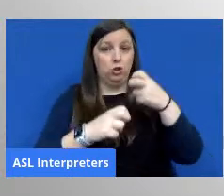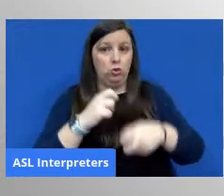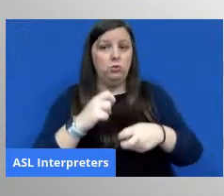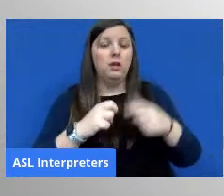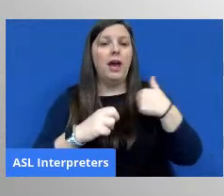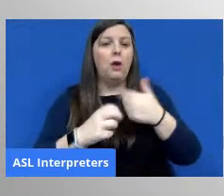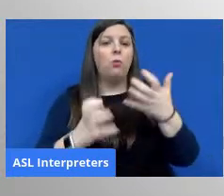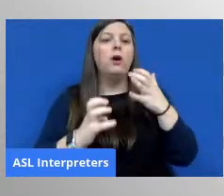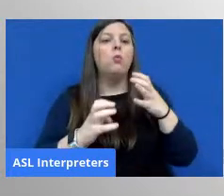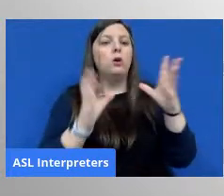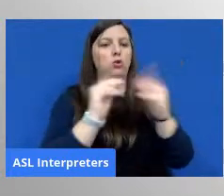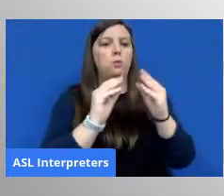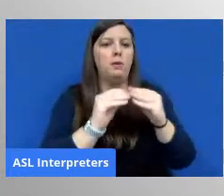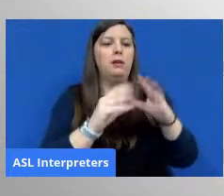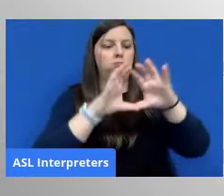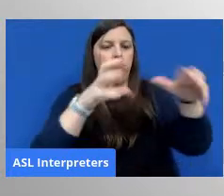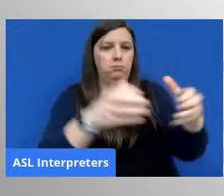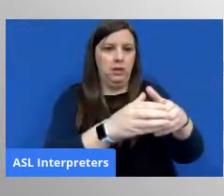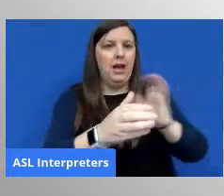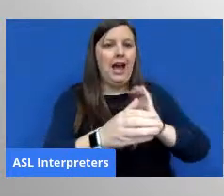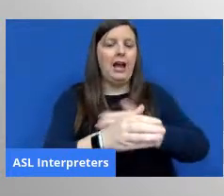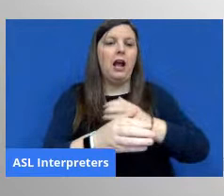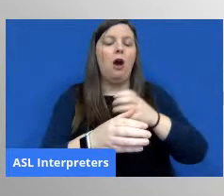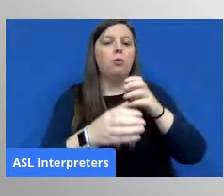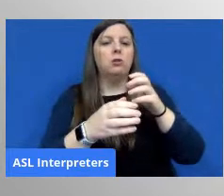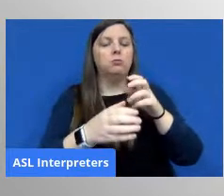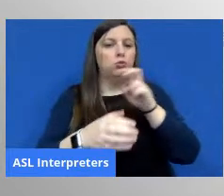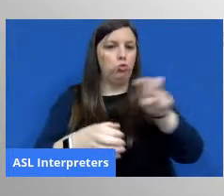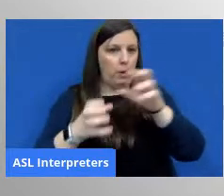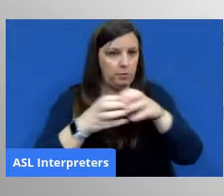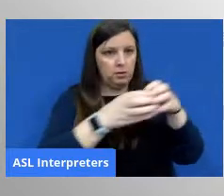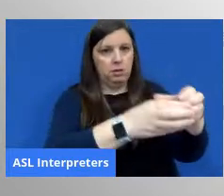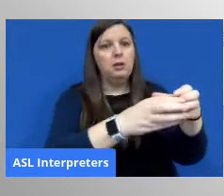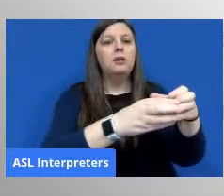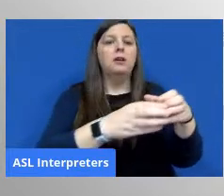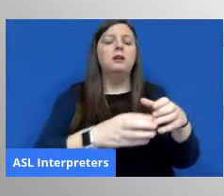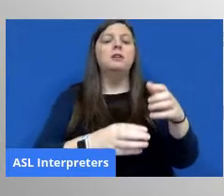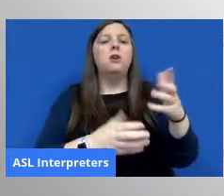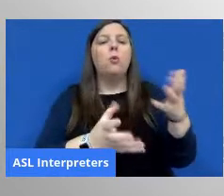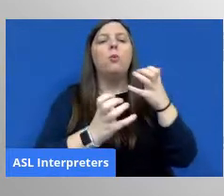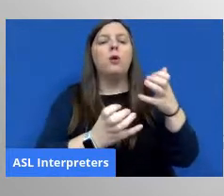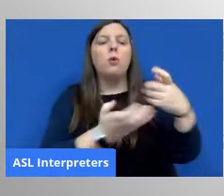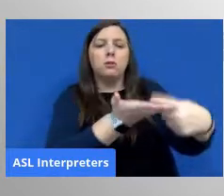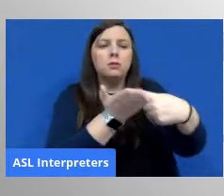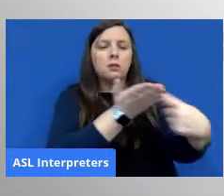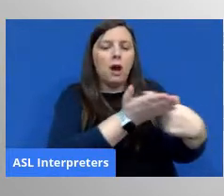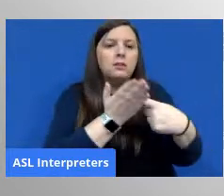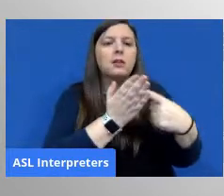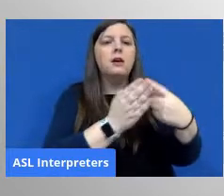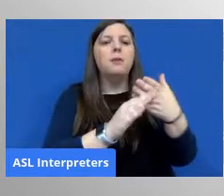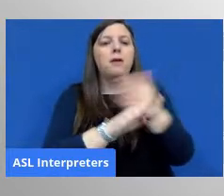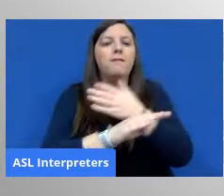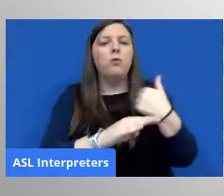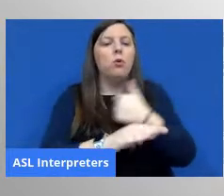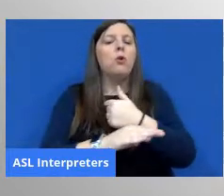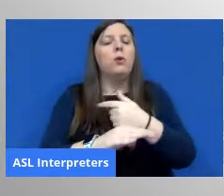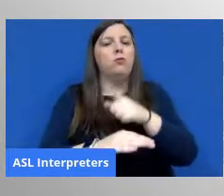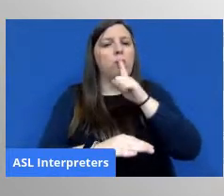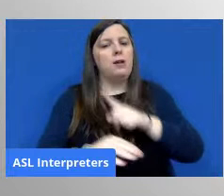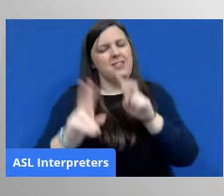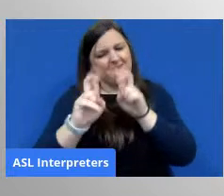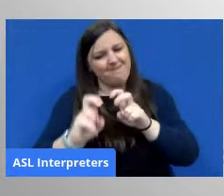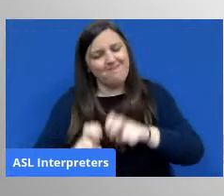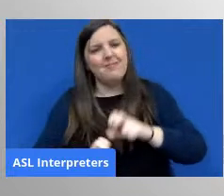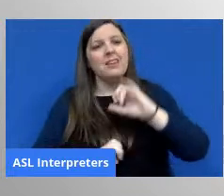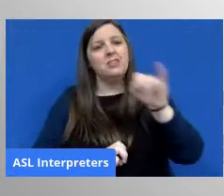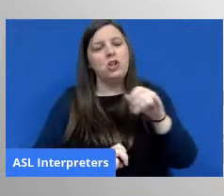address school discipline, and we'd really like to hear more from the board before we move forward on that front. So once we get through